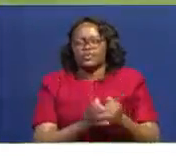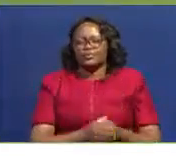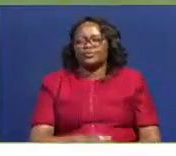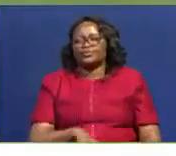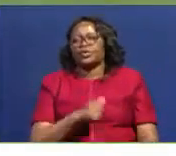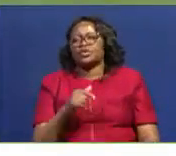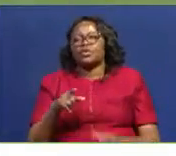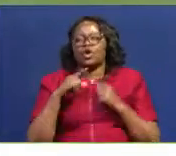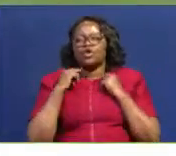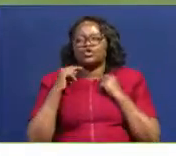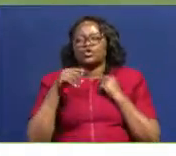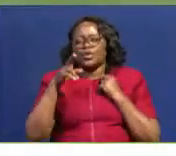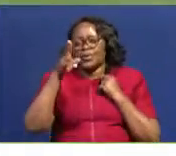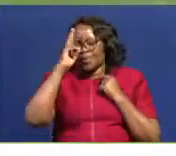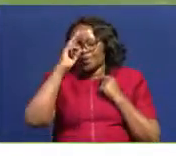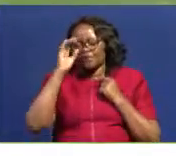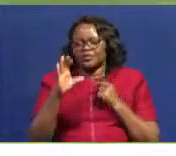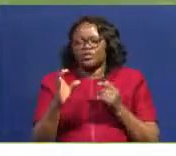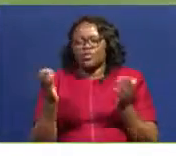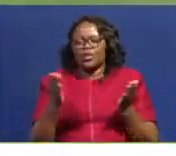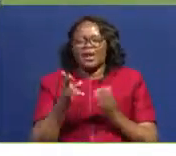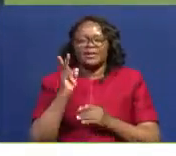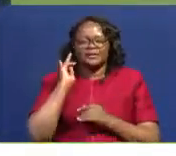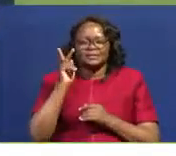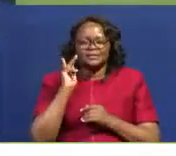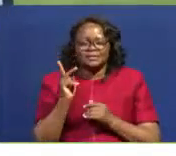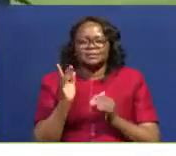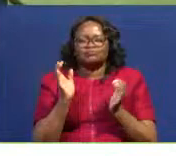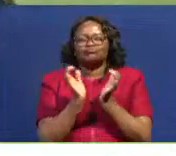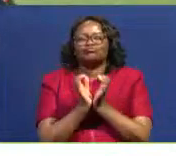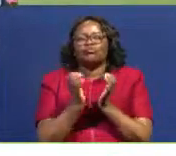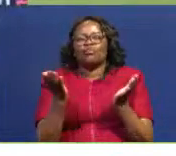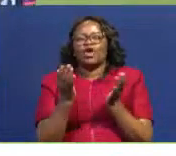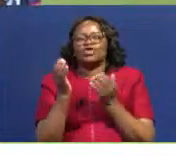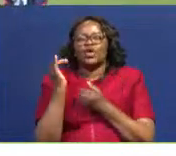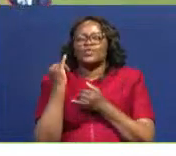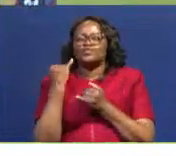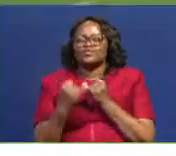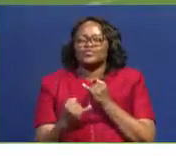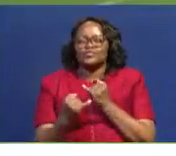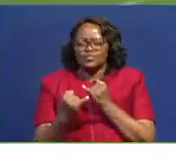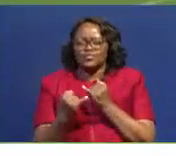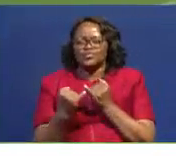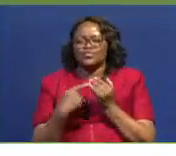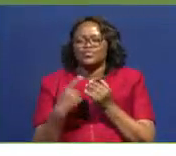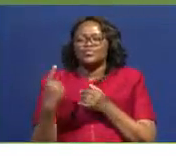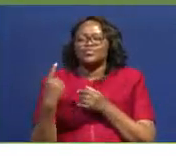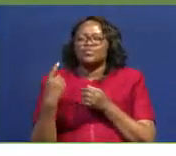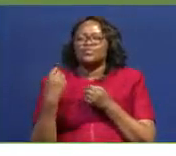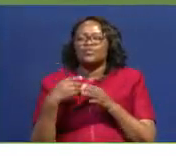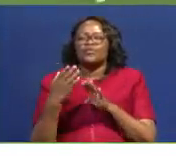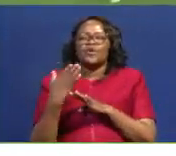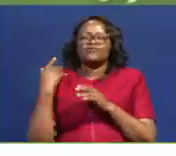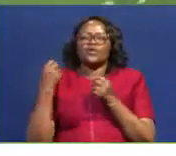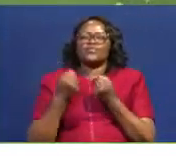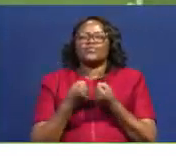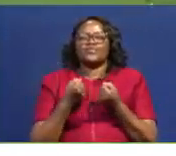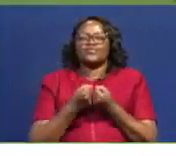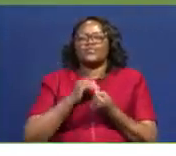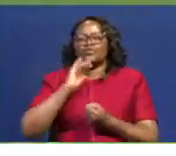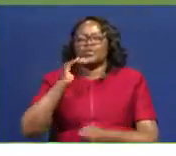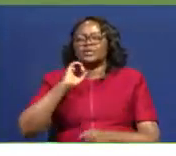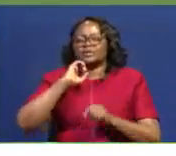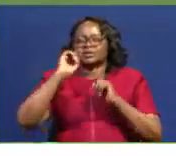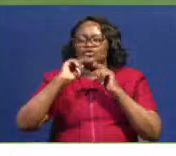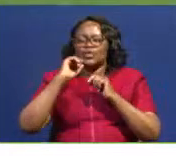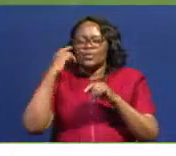host Police FC on Sunday at the Gusi Stadium, where they hope to end their winless streak, having lost their previous game to City Stars, who